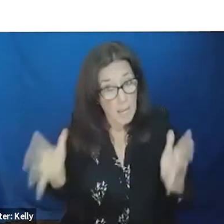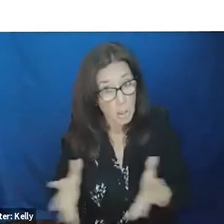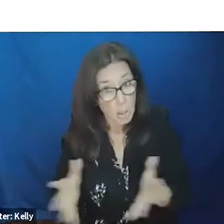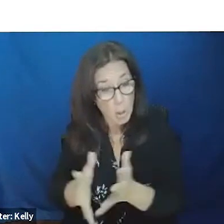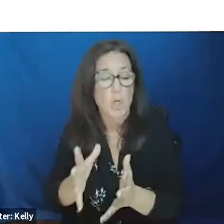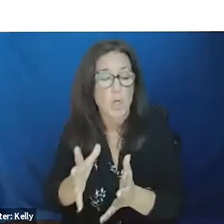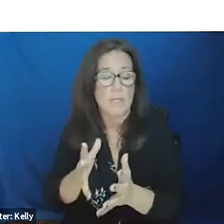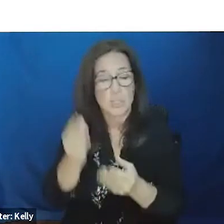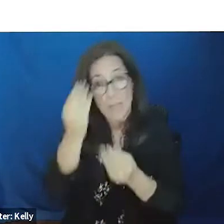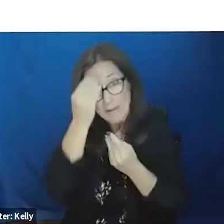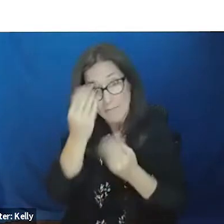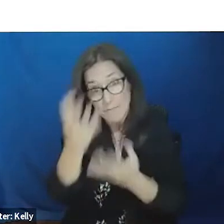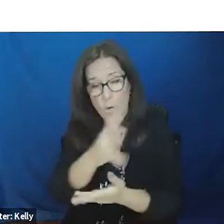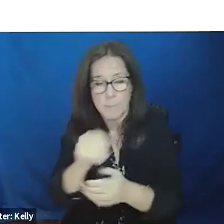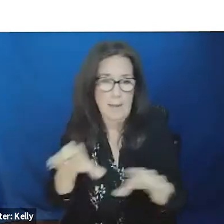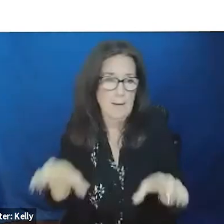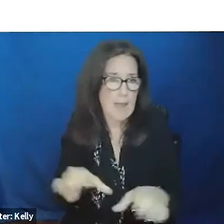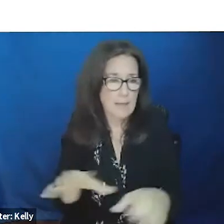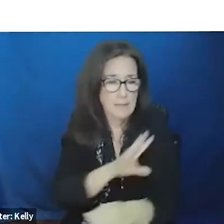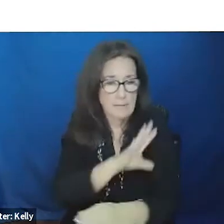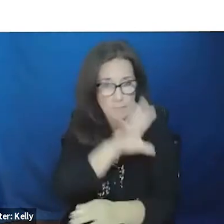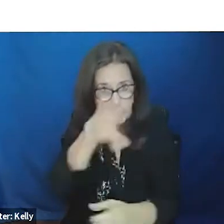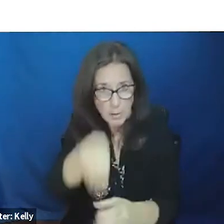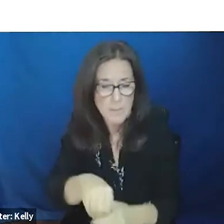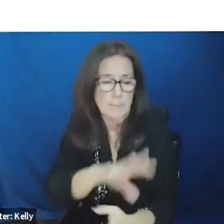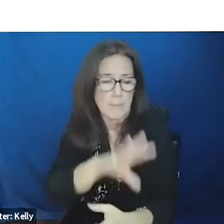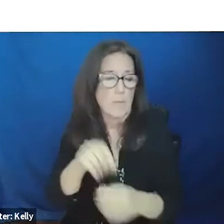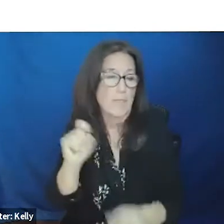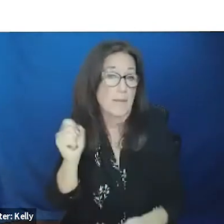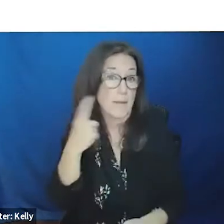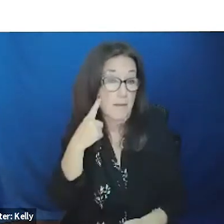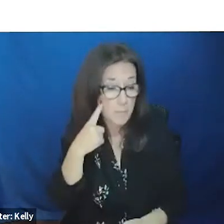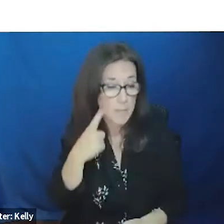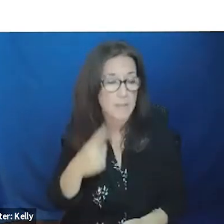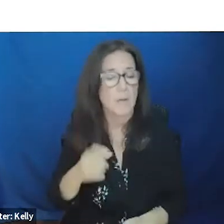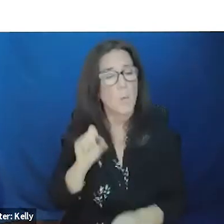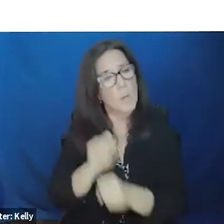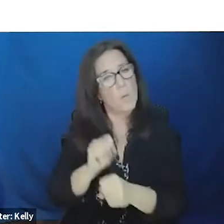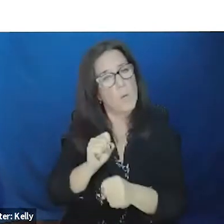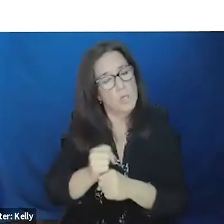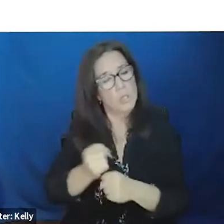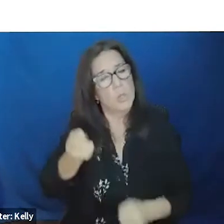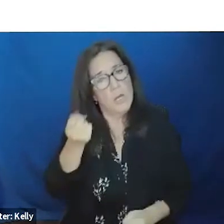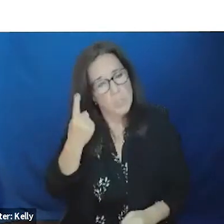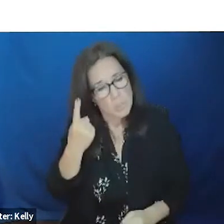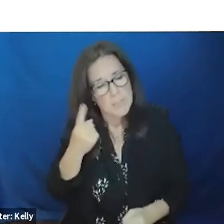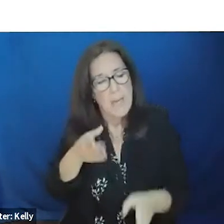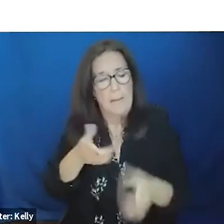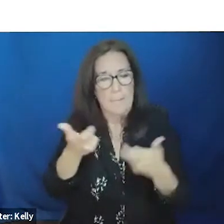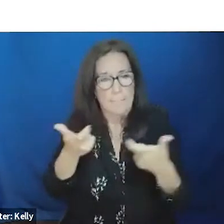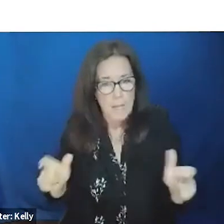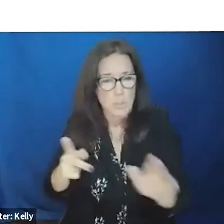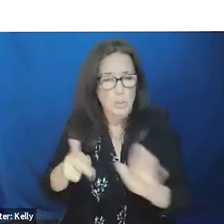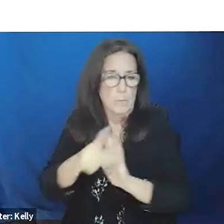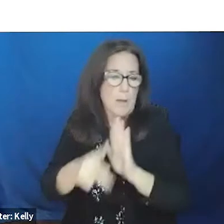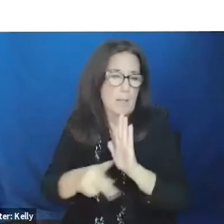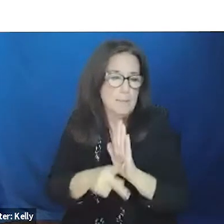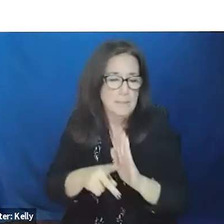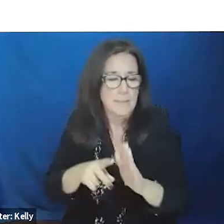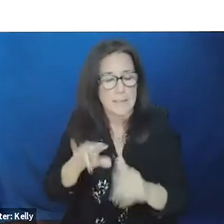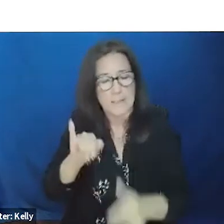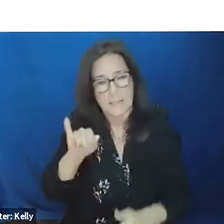participation in government, work to increase understanding of major public policy issues, and influence public policy